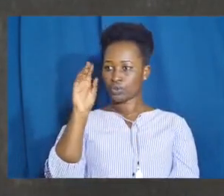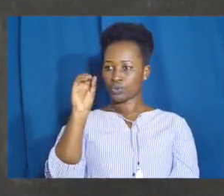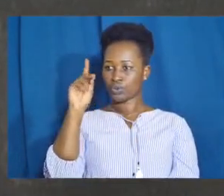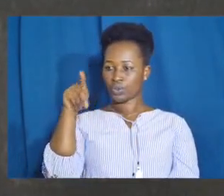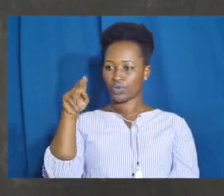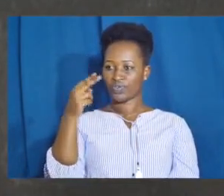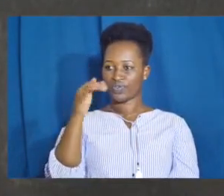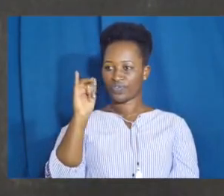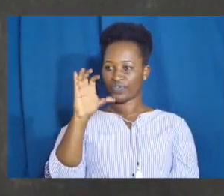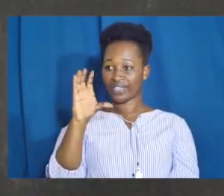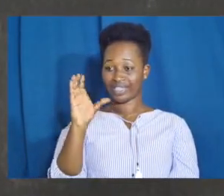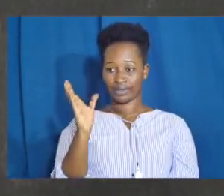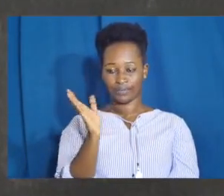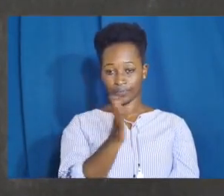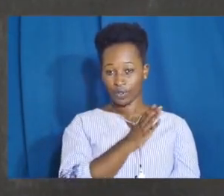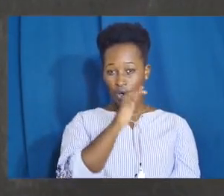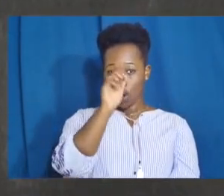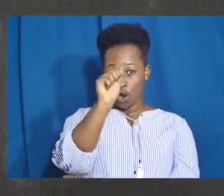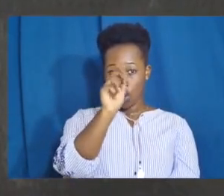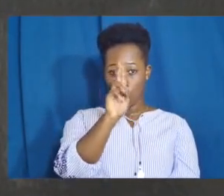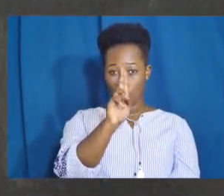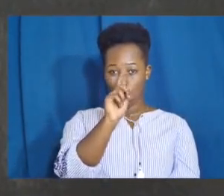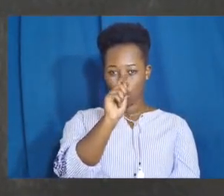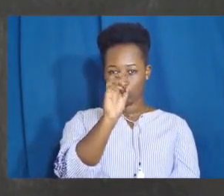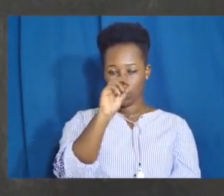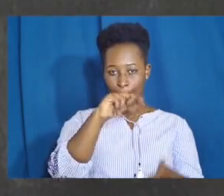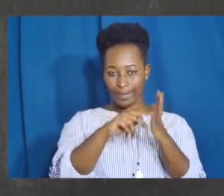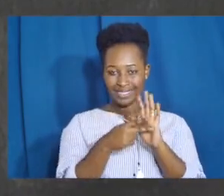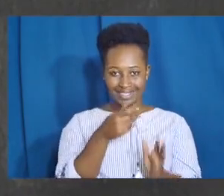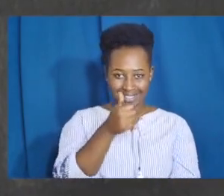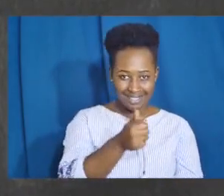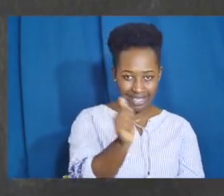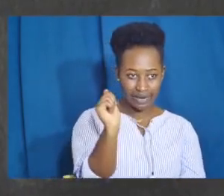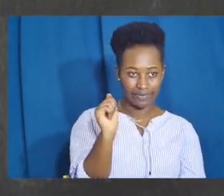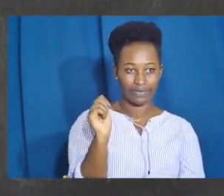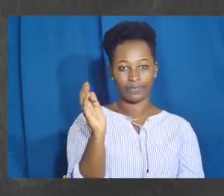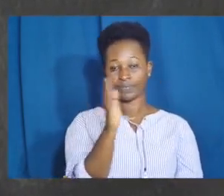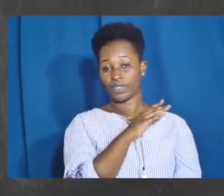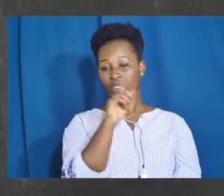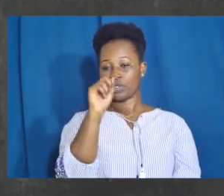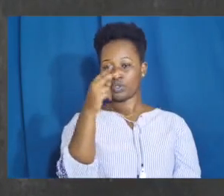trophic. Auto means self. Trophic means feeding.